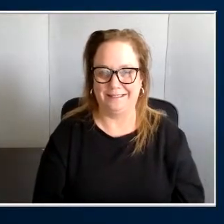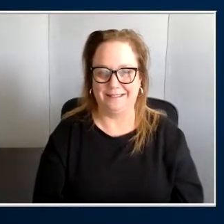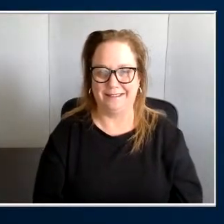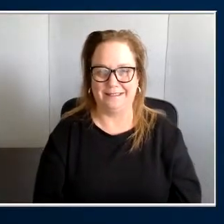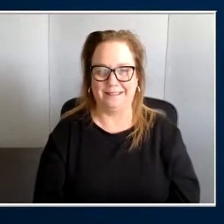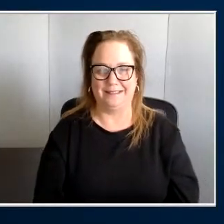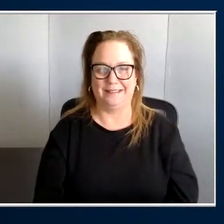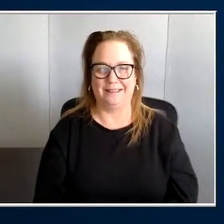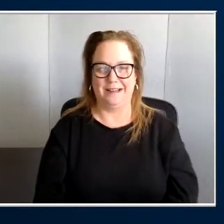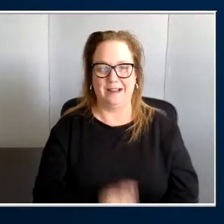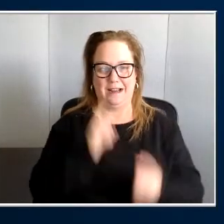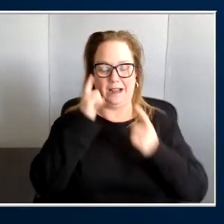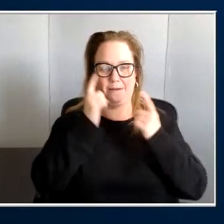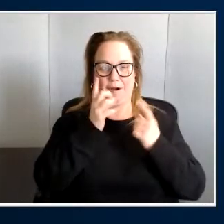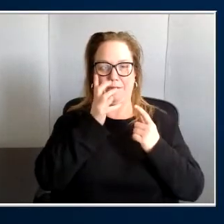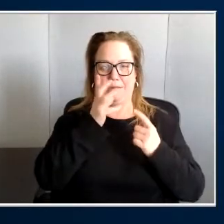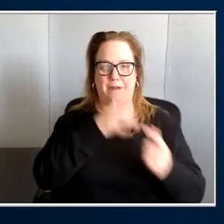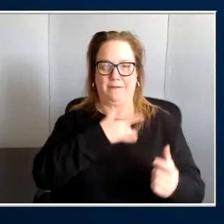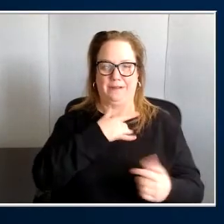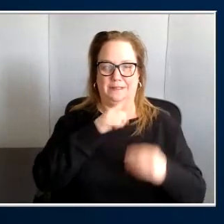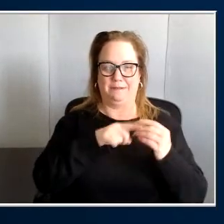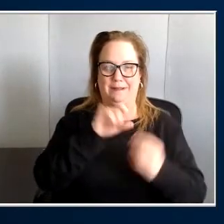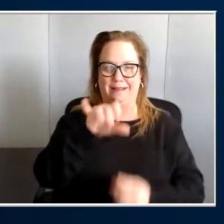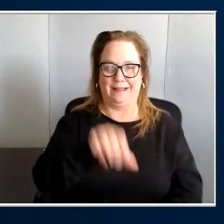I'm wondering how Mom feels about that.